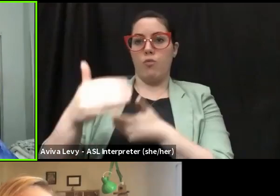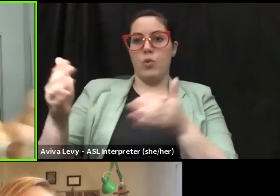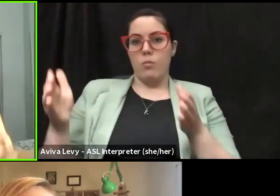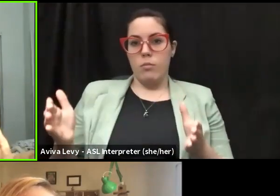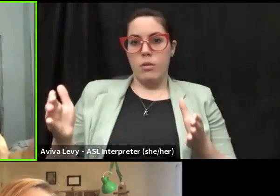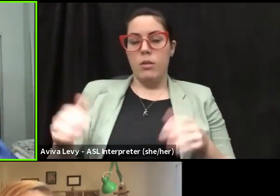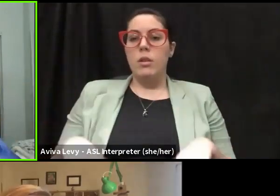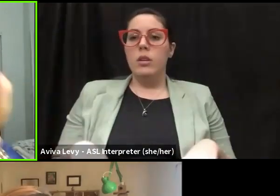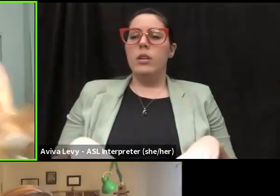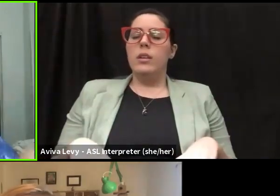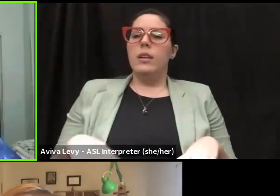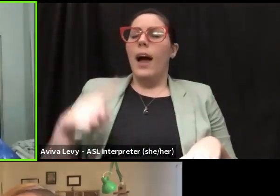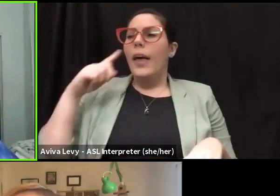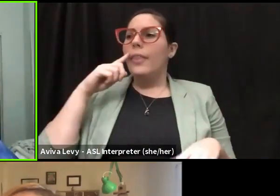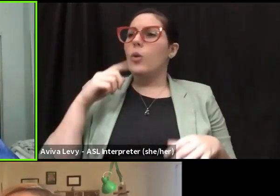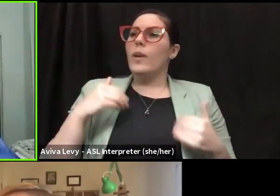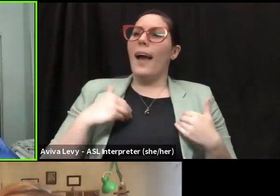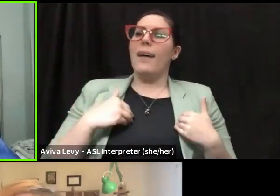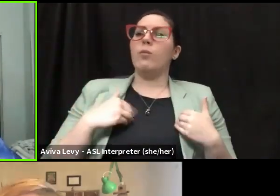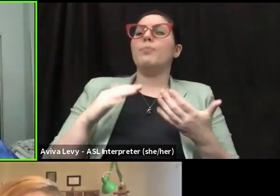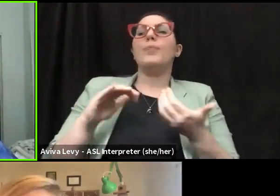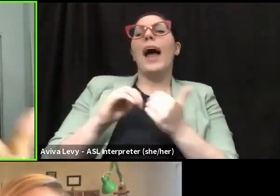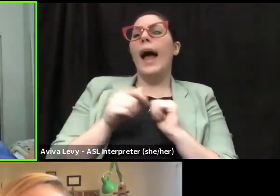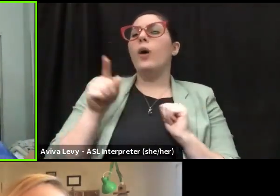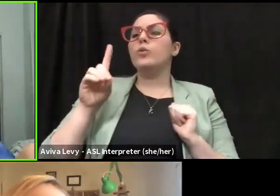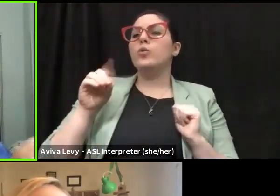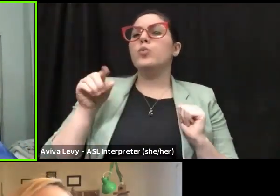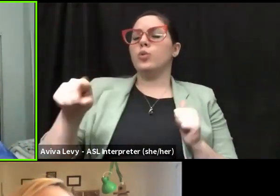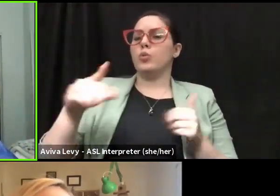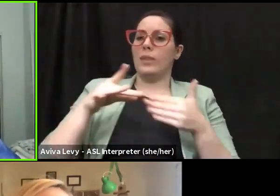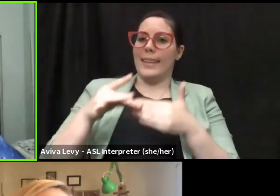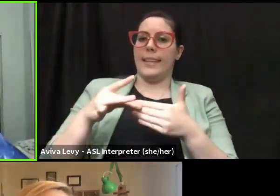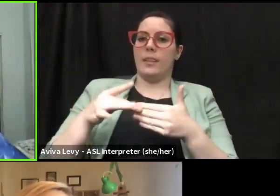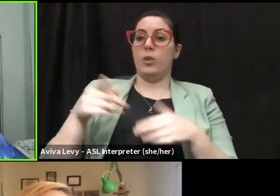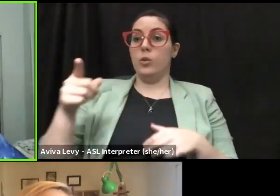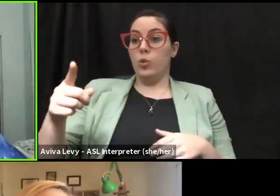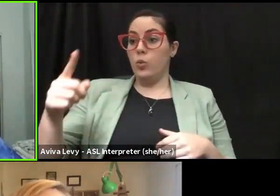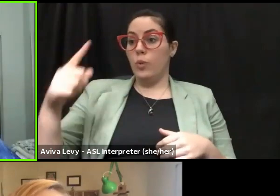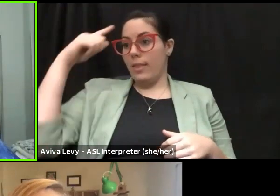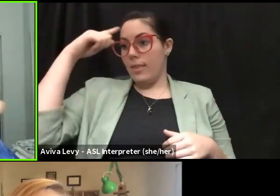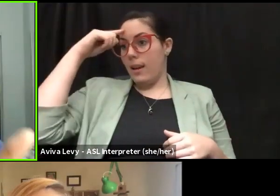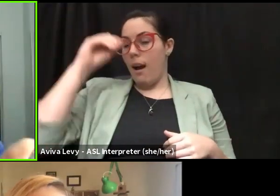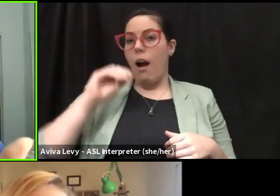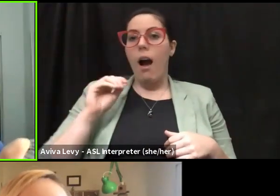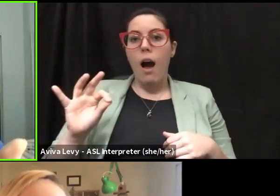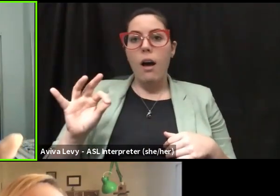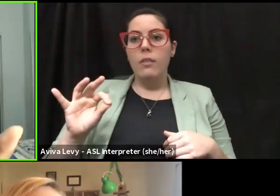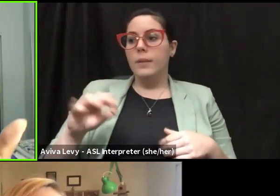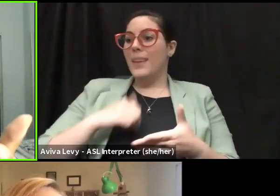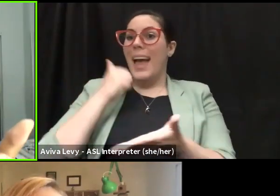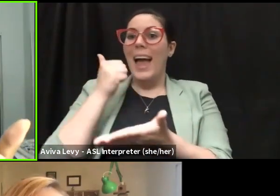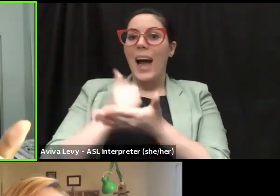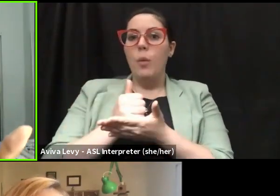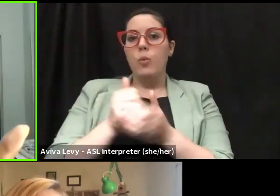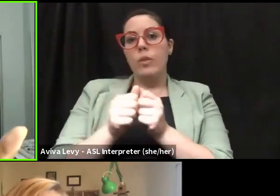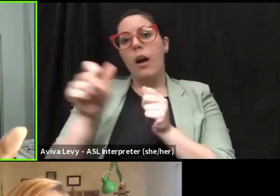of leading, how do you lead? What do you think of when you are helping directors